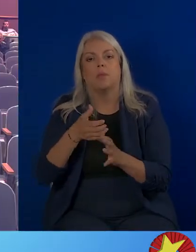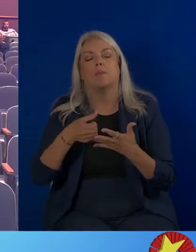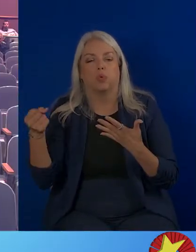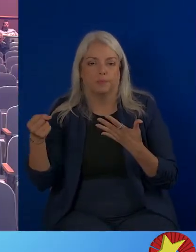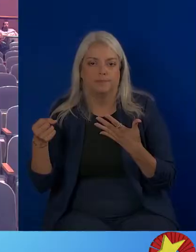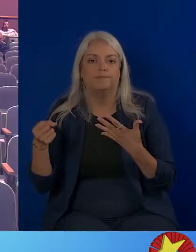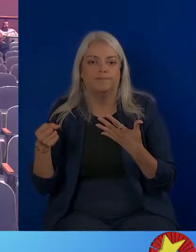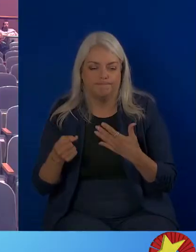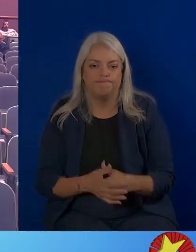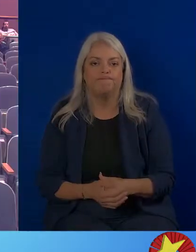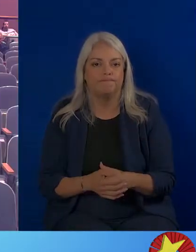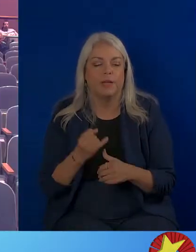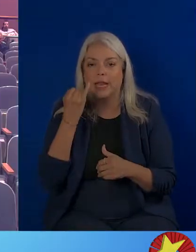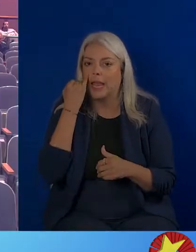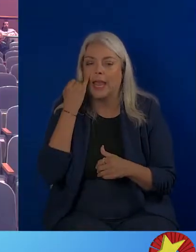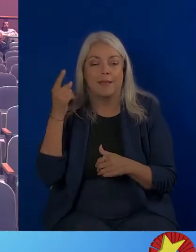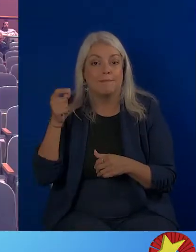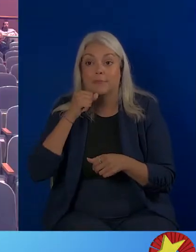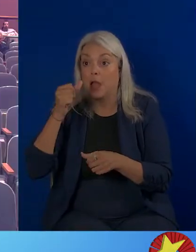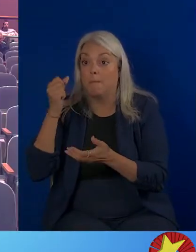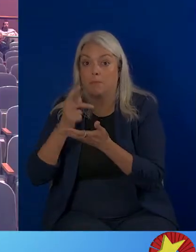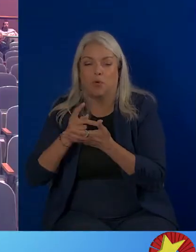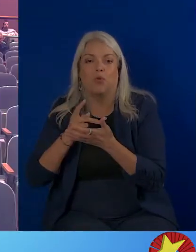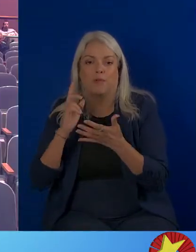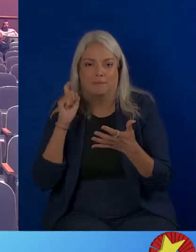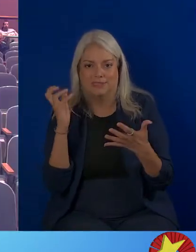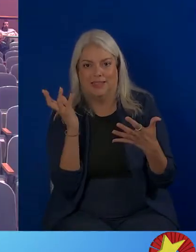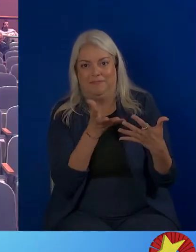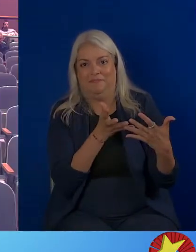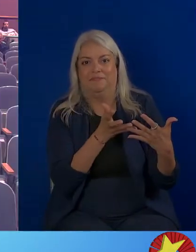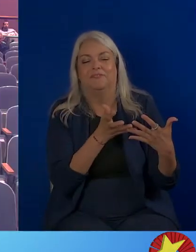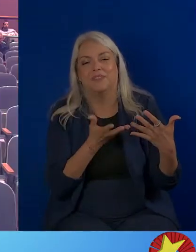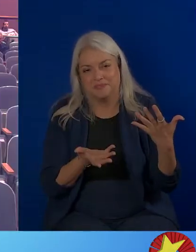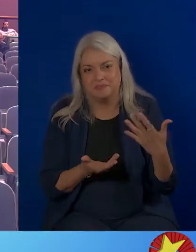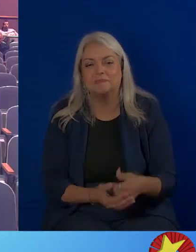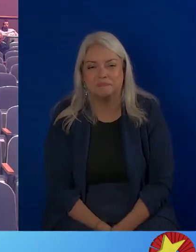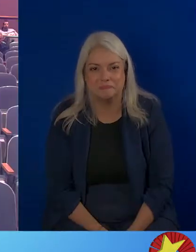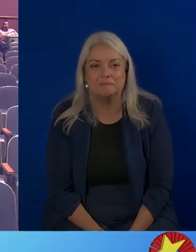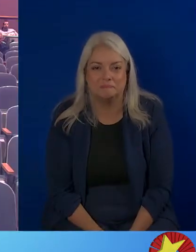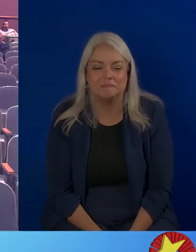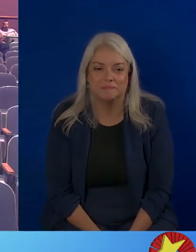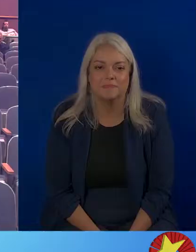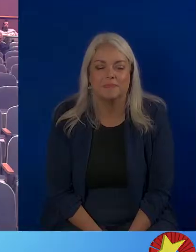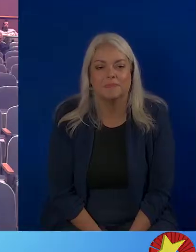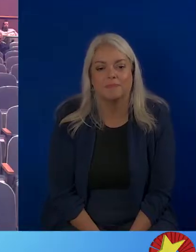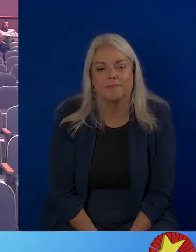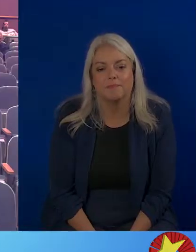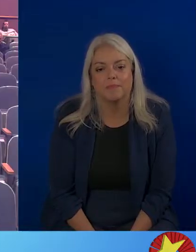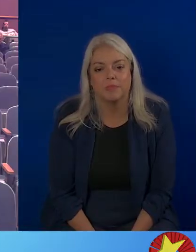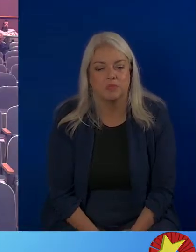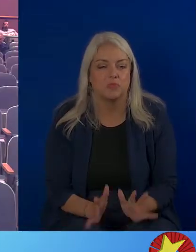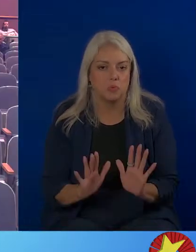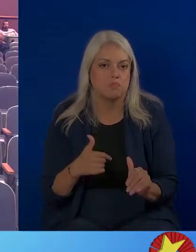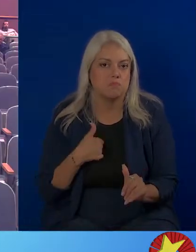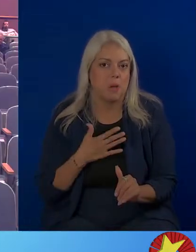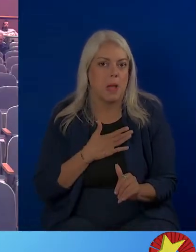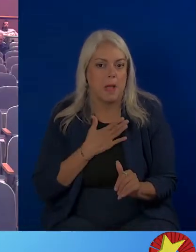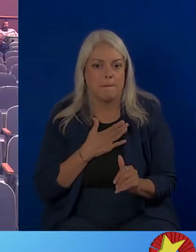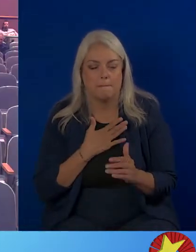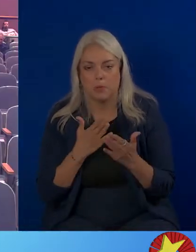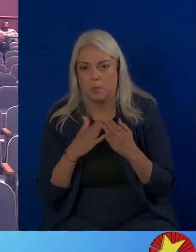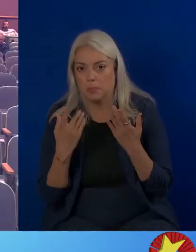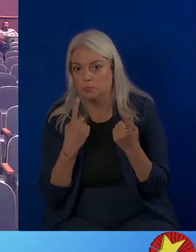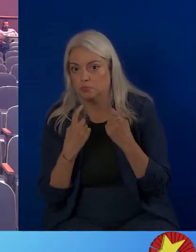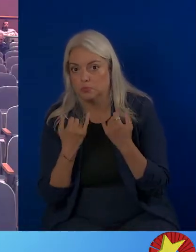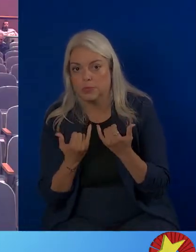the consent agenda and placed on the general agenda. And I'm happy to take any questions